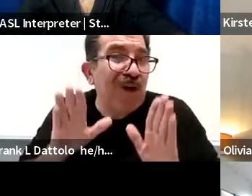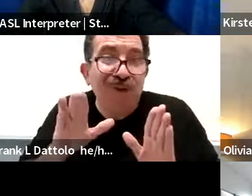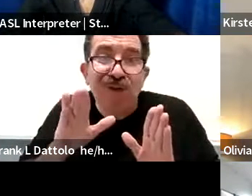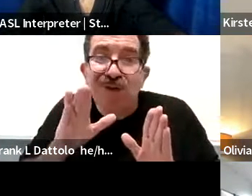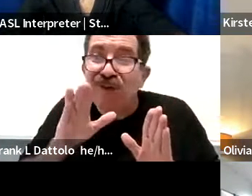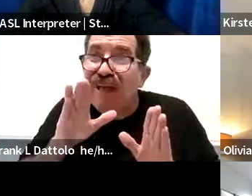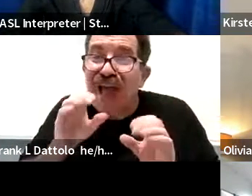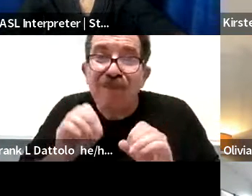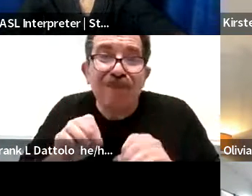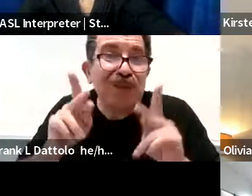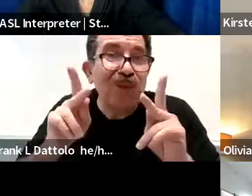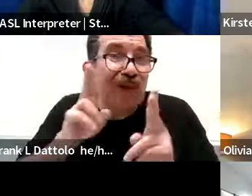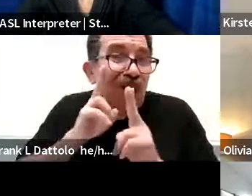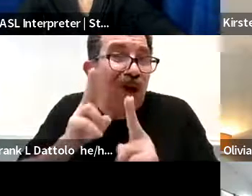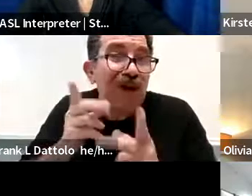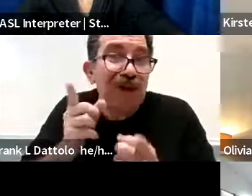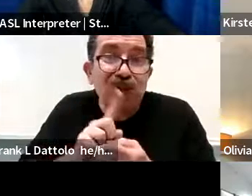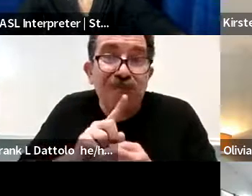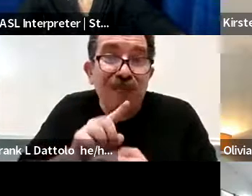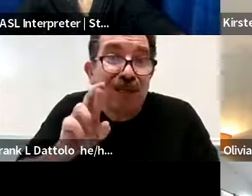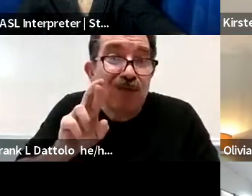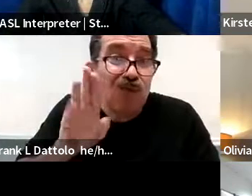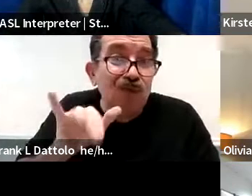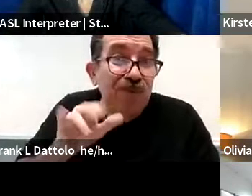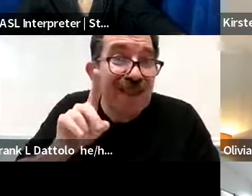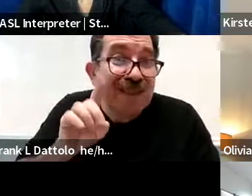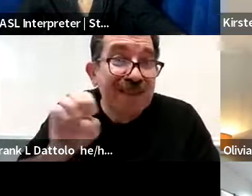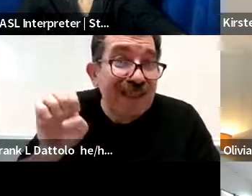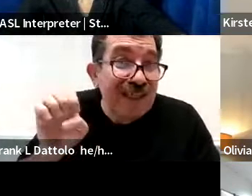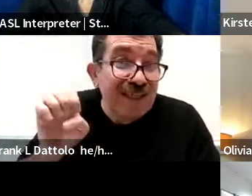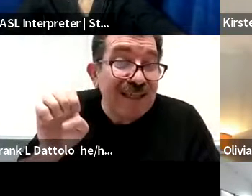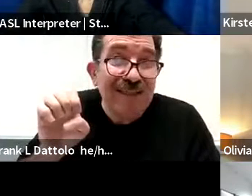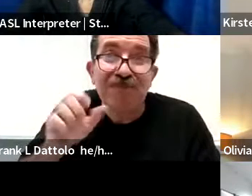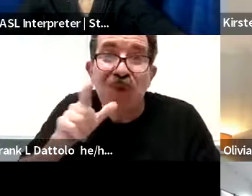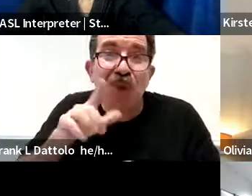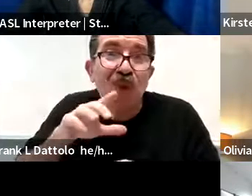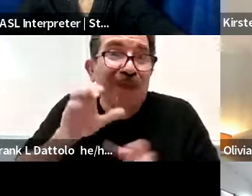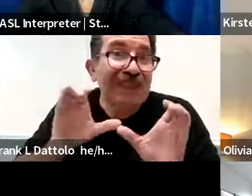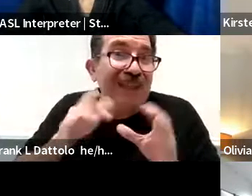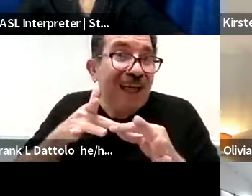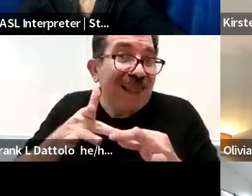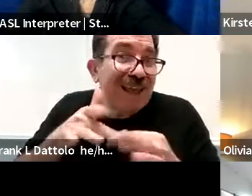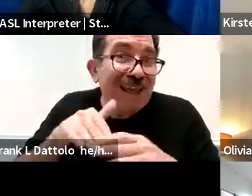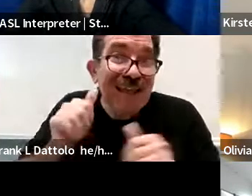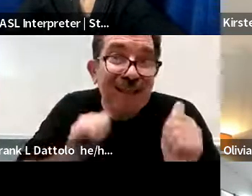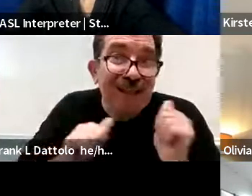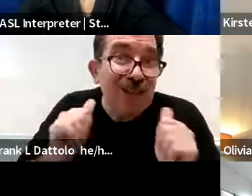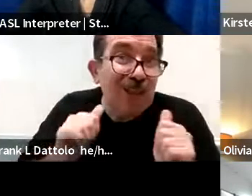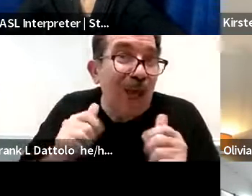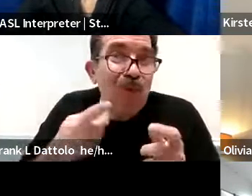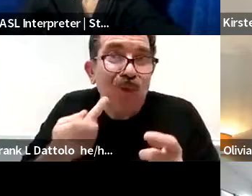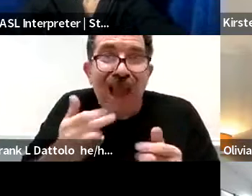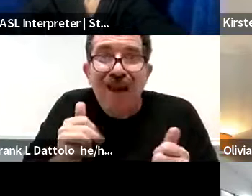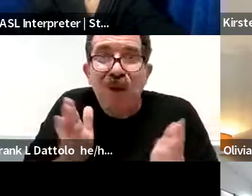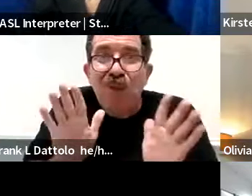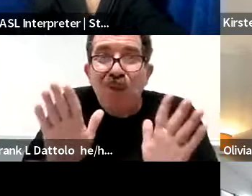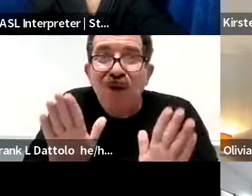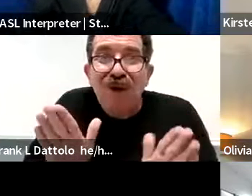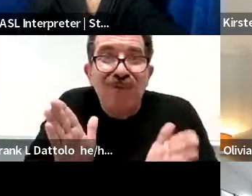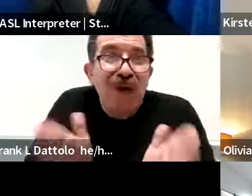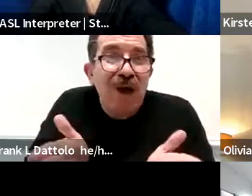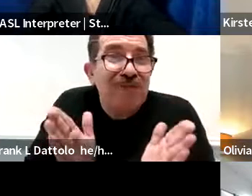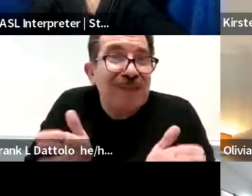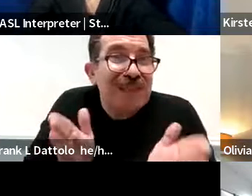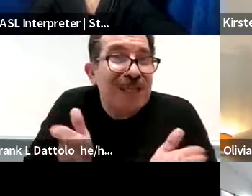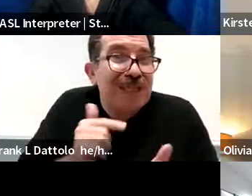would come out. I had such a wonderful opportunity and the honor of meeting Ruby Dee, who was a lead